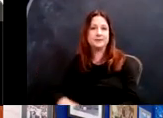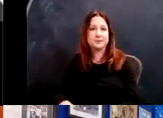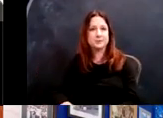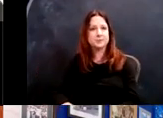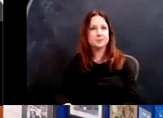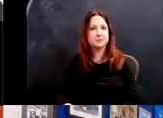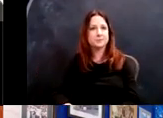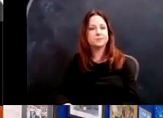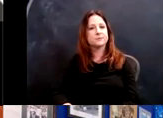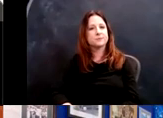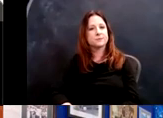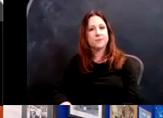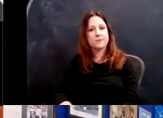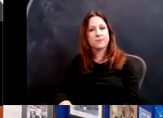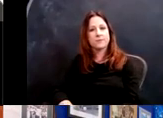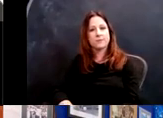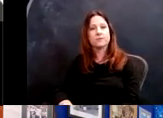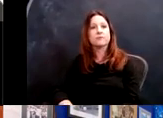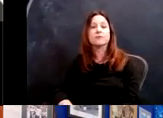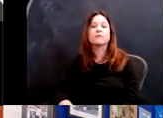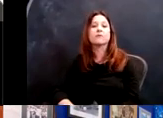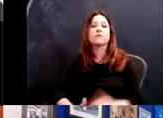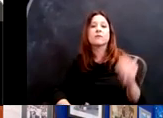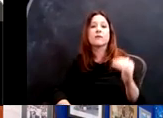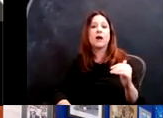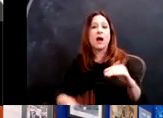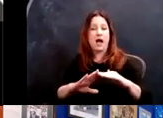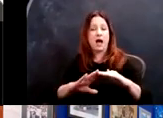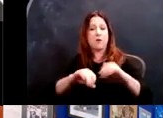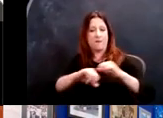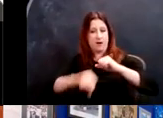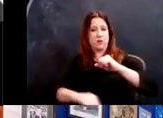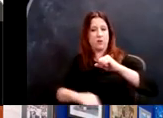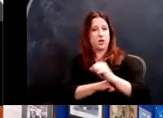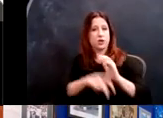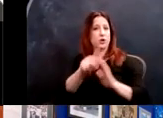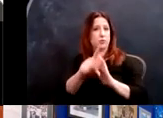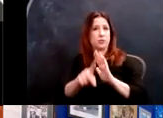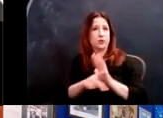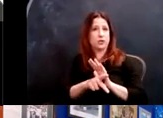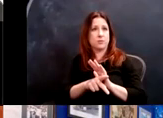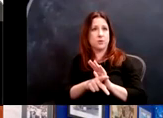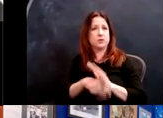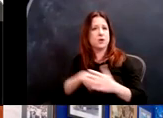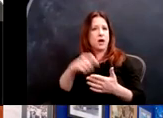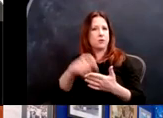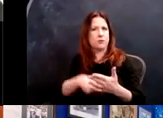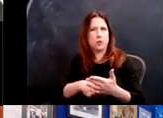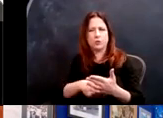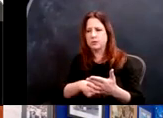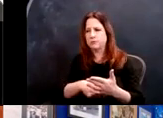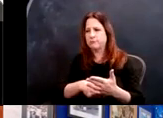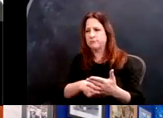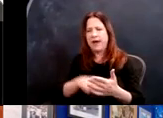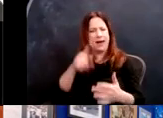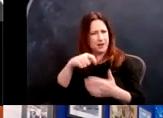please. Our foundational principles are something we wrote, I wrote, I'd say